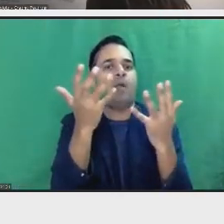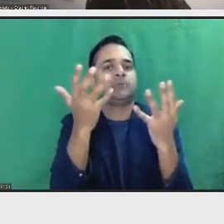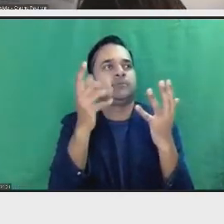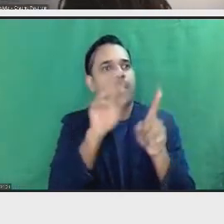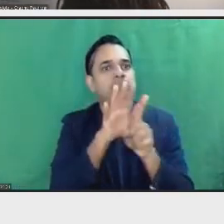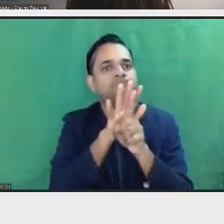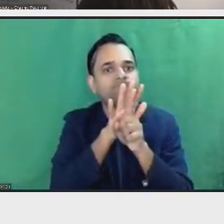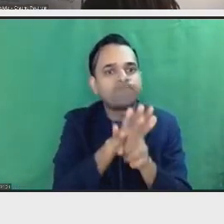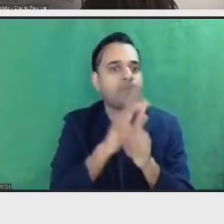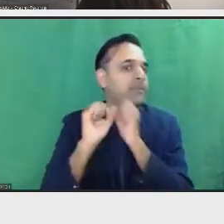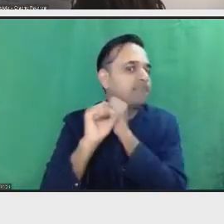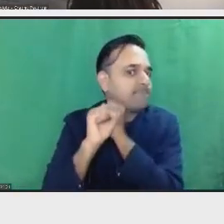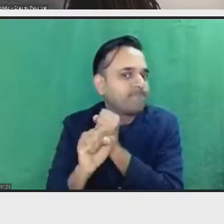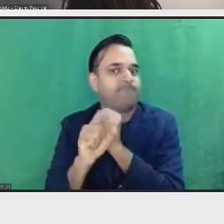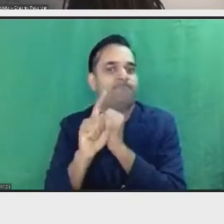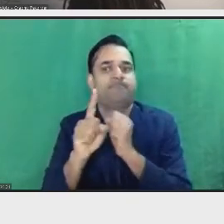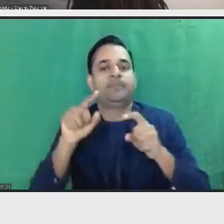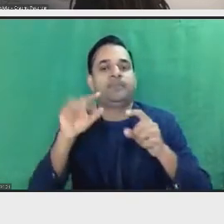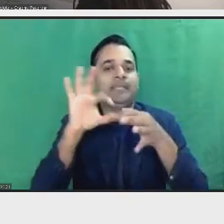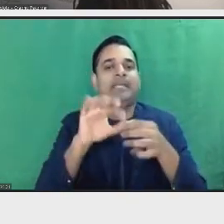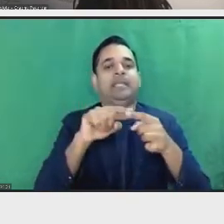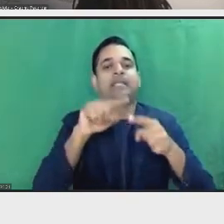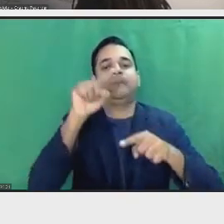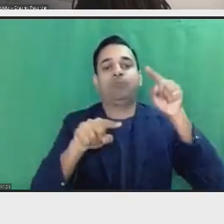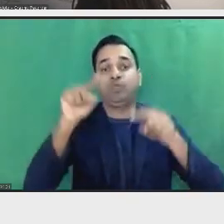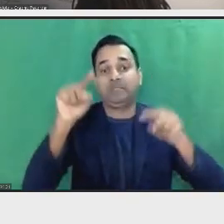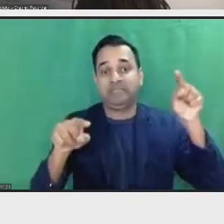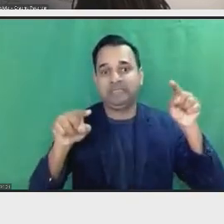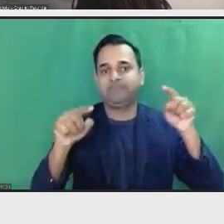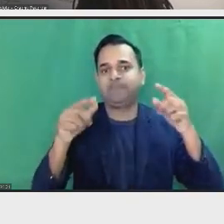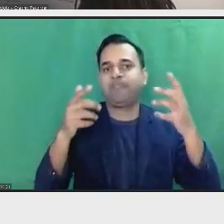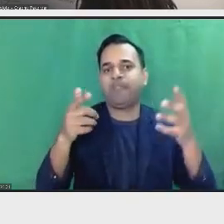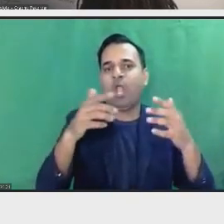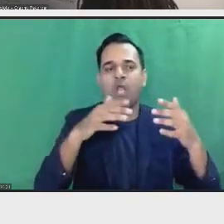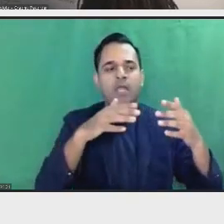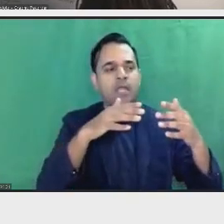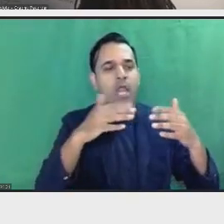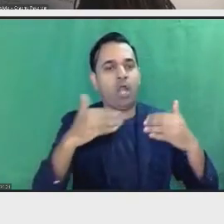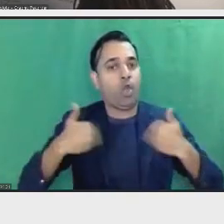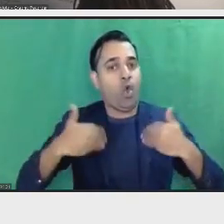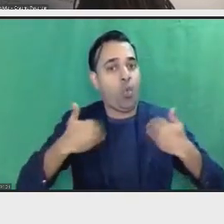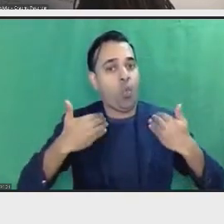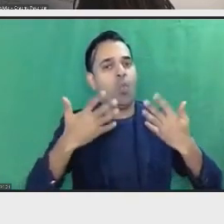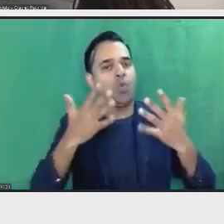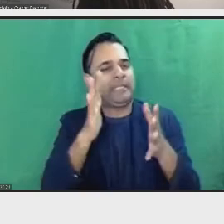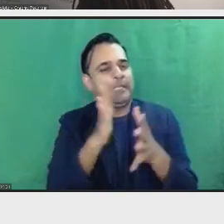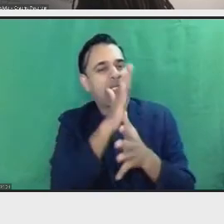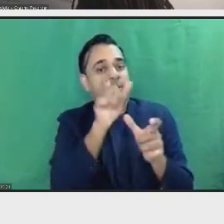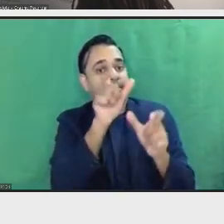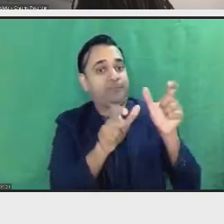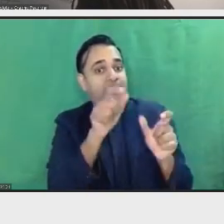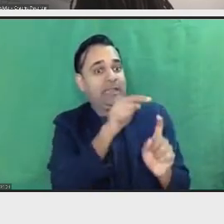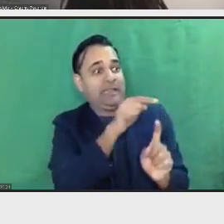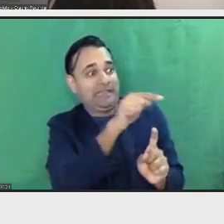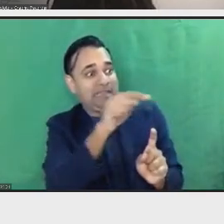rights. And so for us, of course, it's very, very important to see the development of the gender